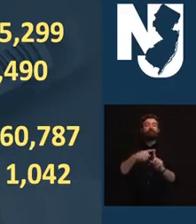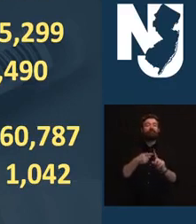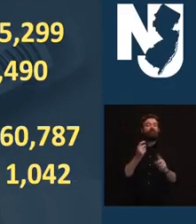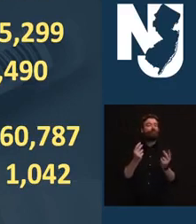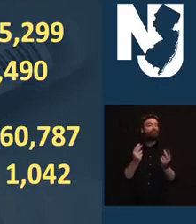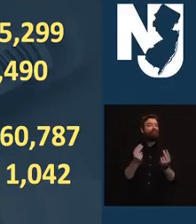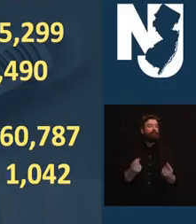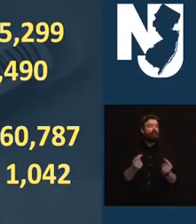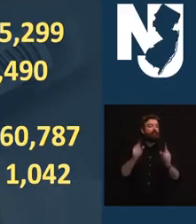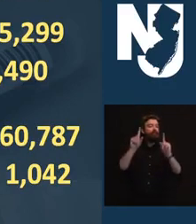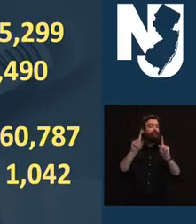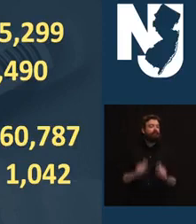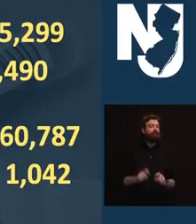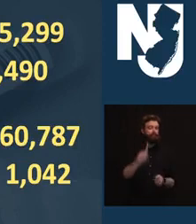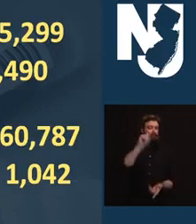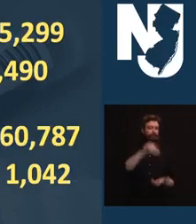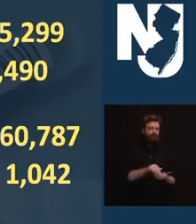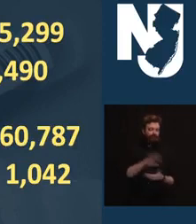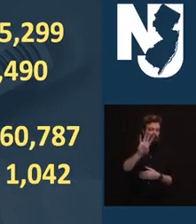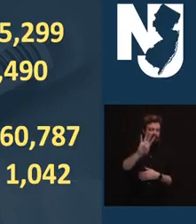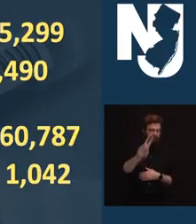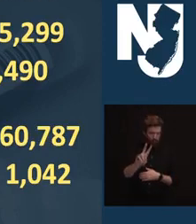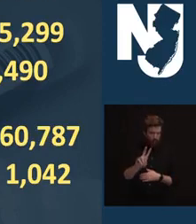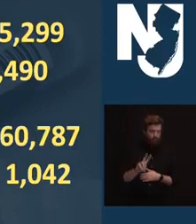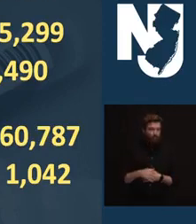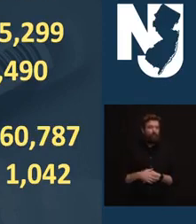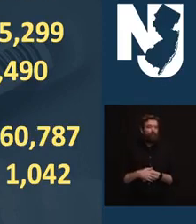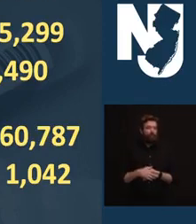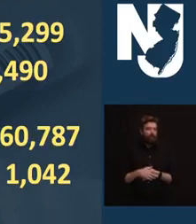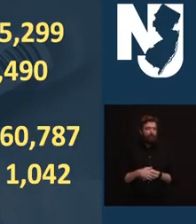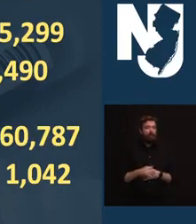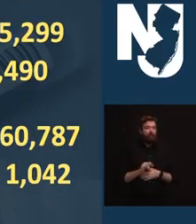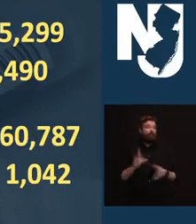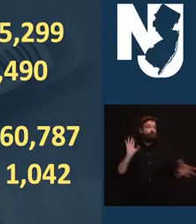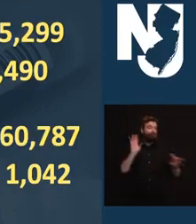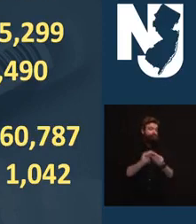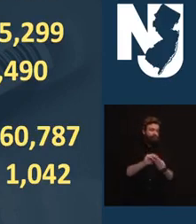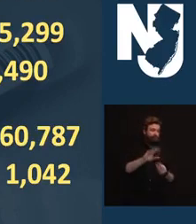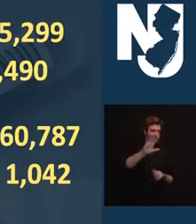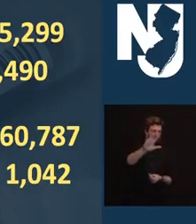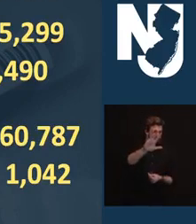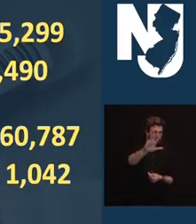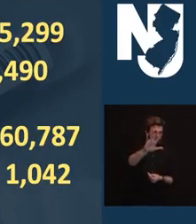reported. Between PCR tests, if you add the 555,299 and the